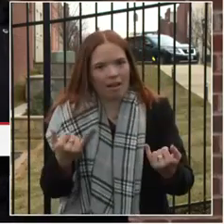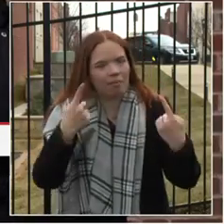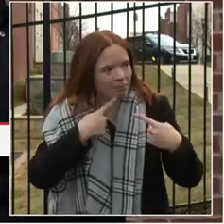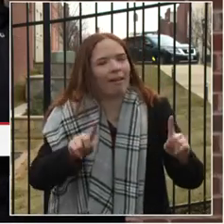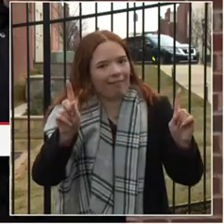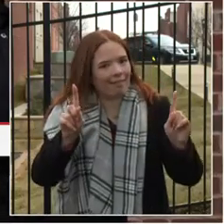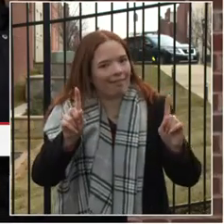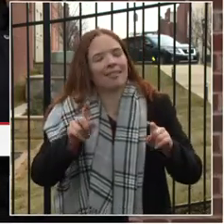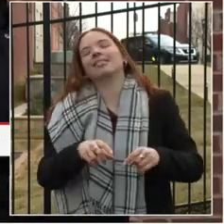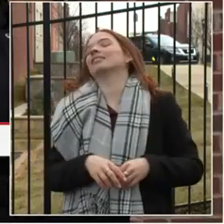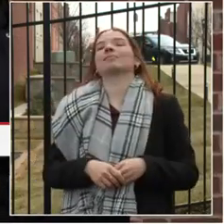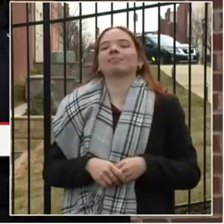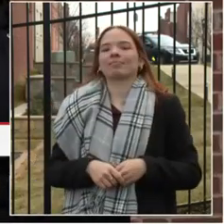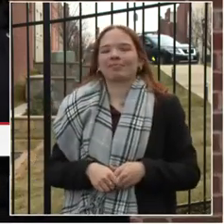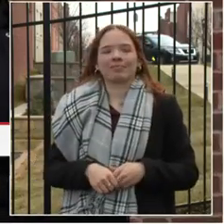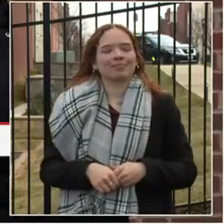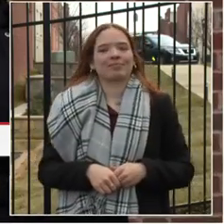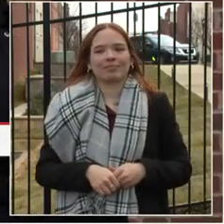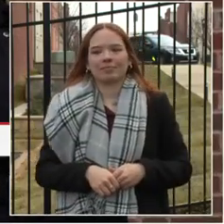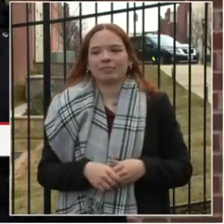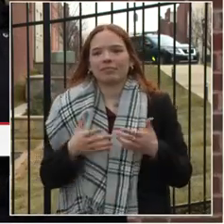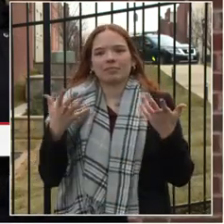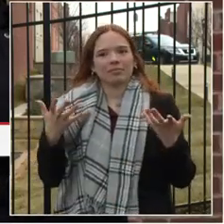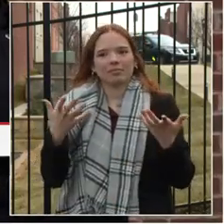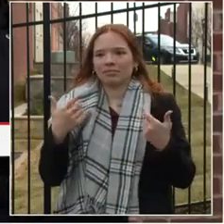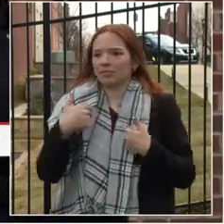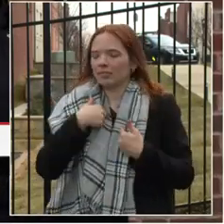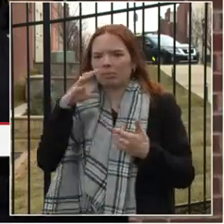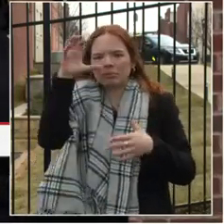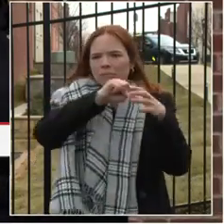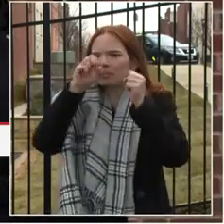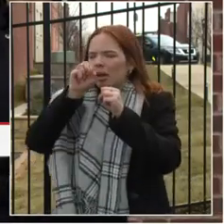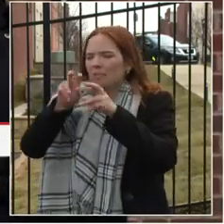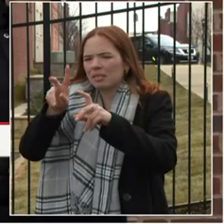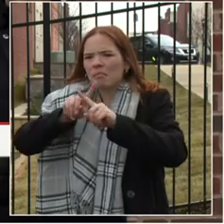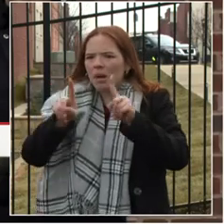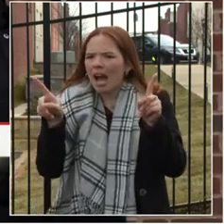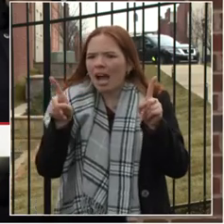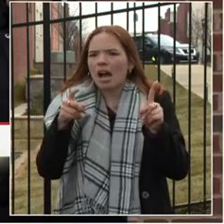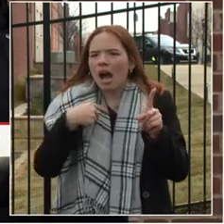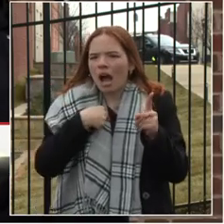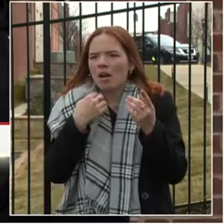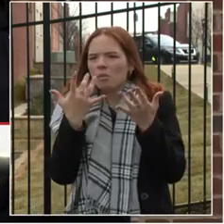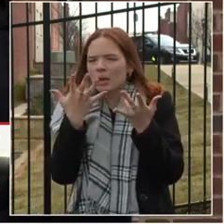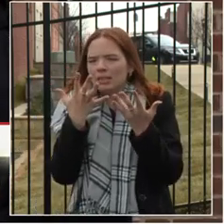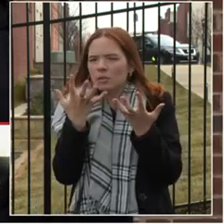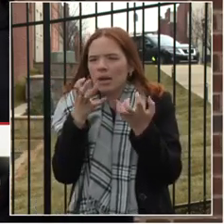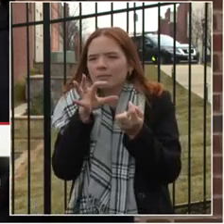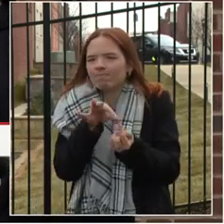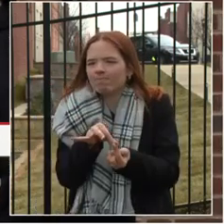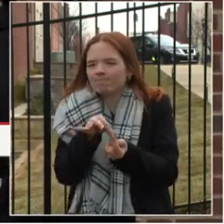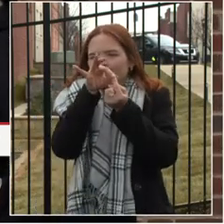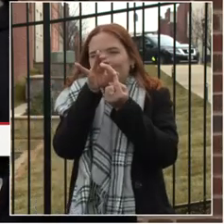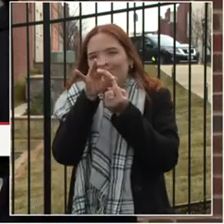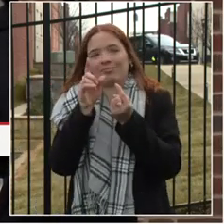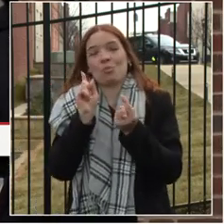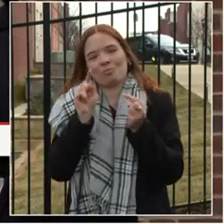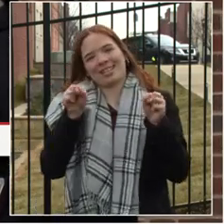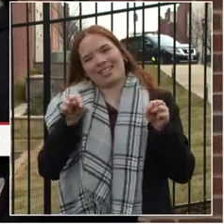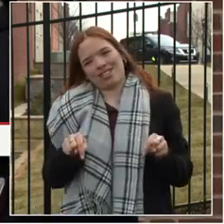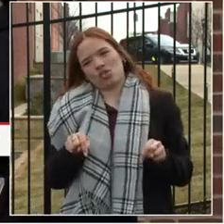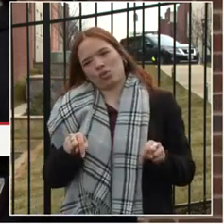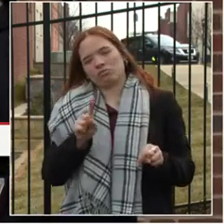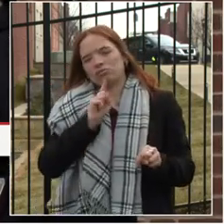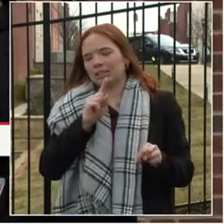now. We missed many opportunities, but it was going to take a special opportunity, and we think this is a special place, and that's why